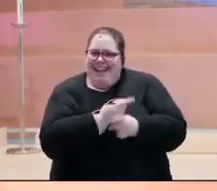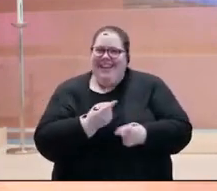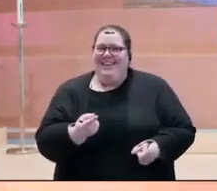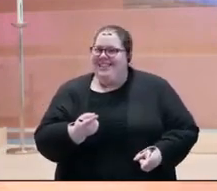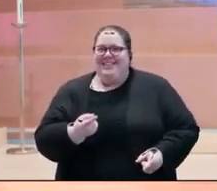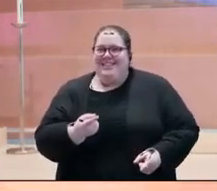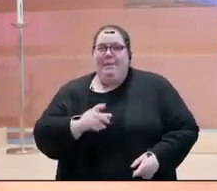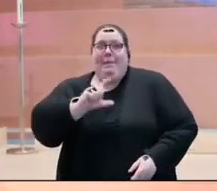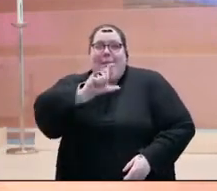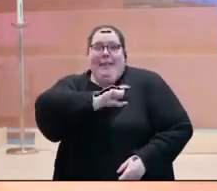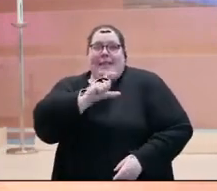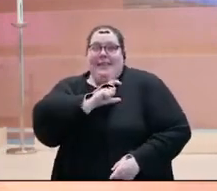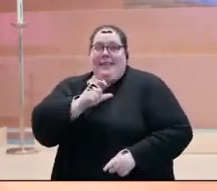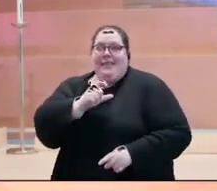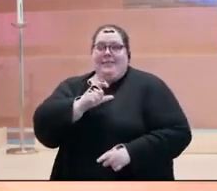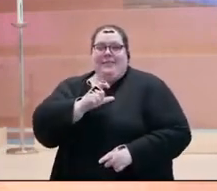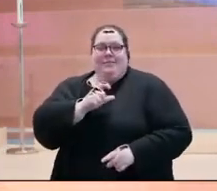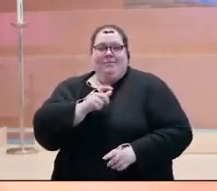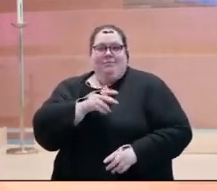getting the cops called on you.